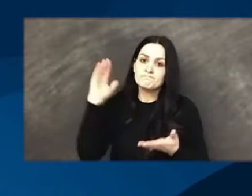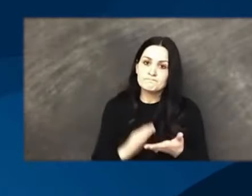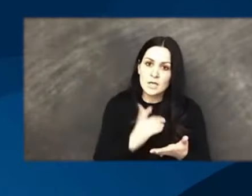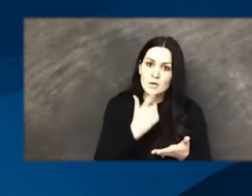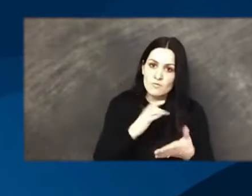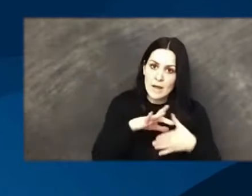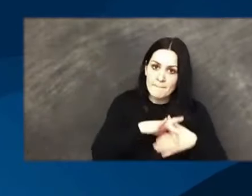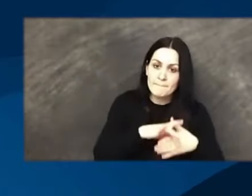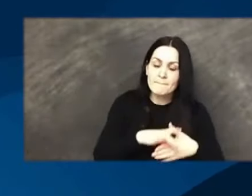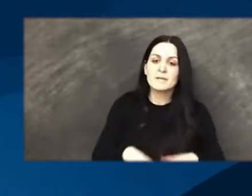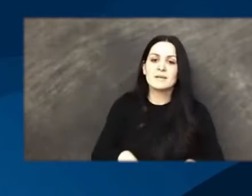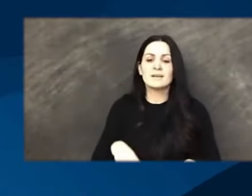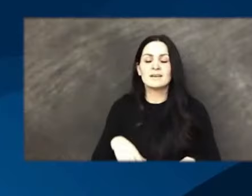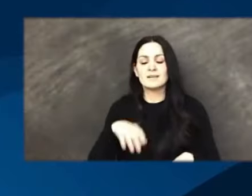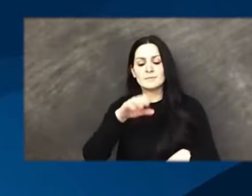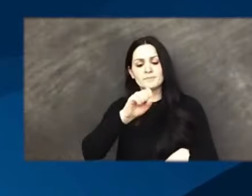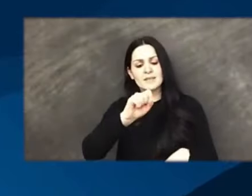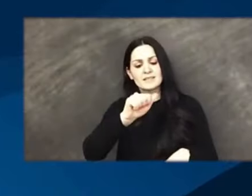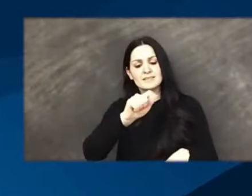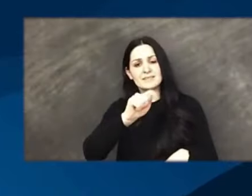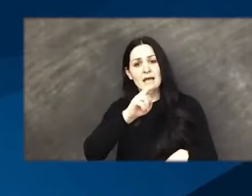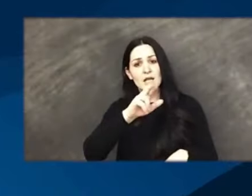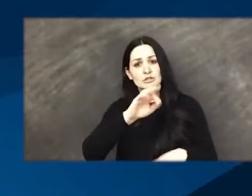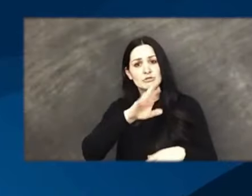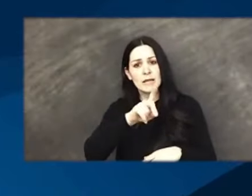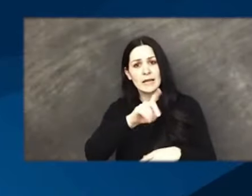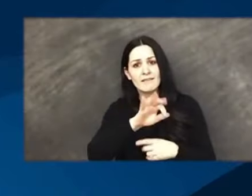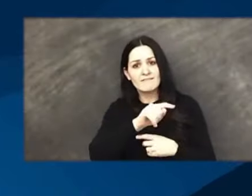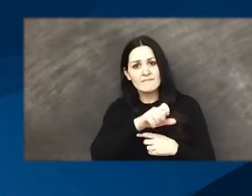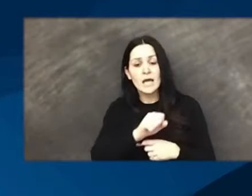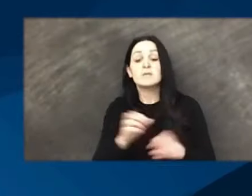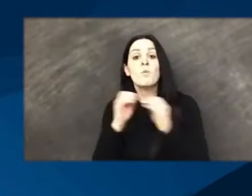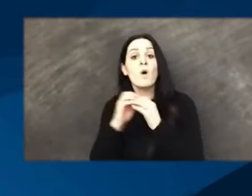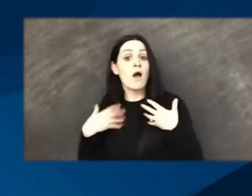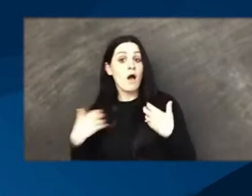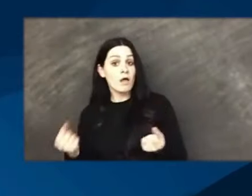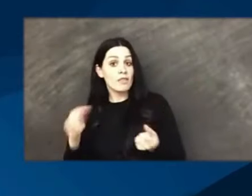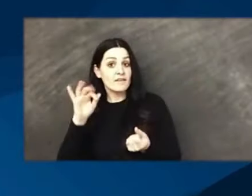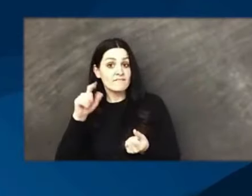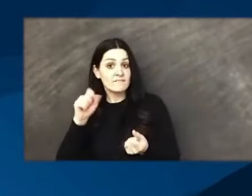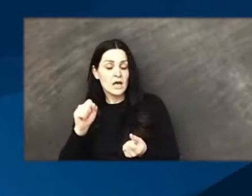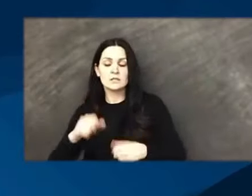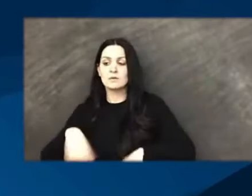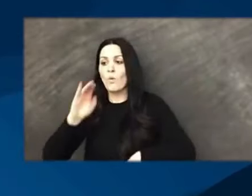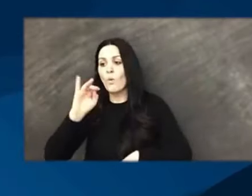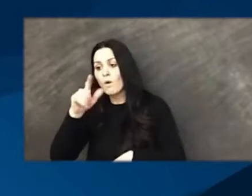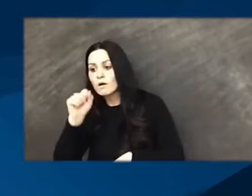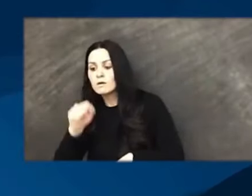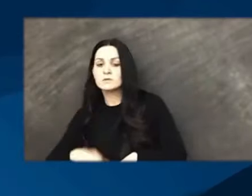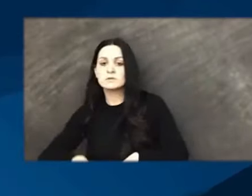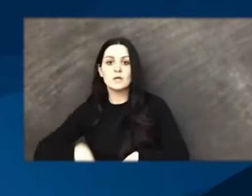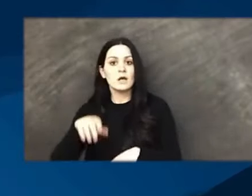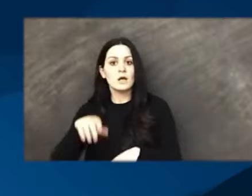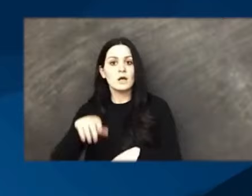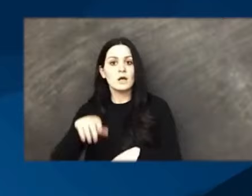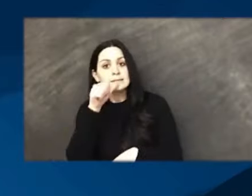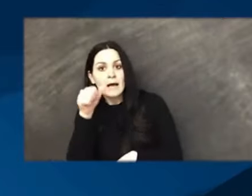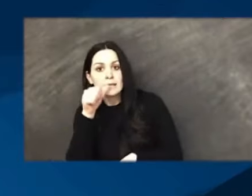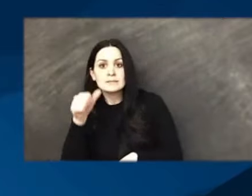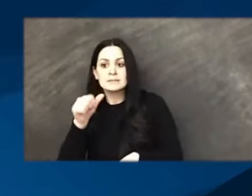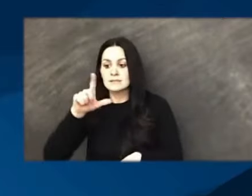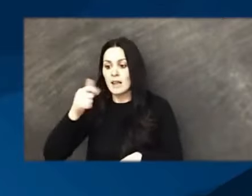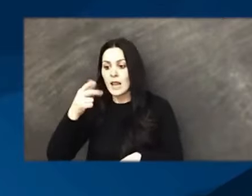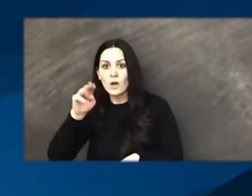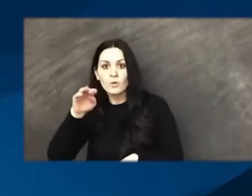not saturated fats, healthy fats like olive oil, nuts, legumes, that type of a